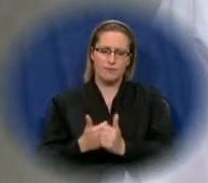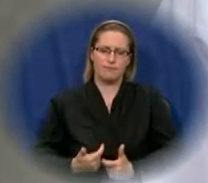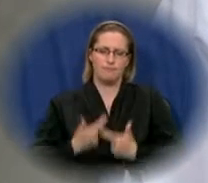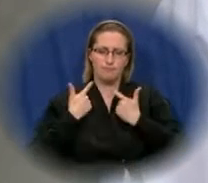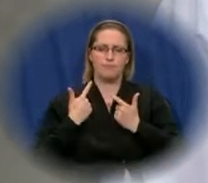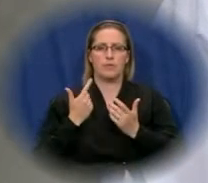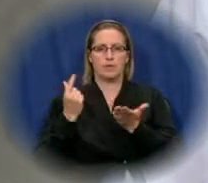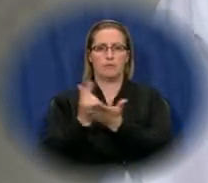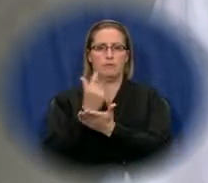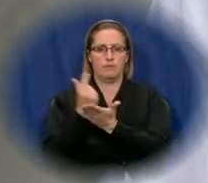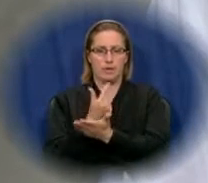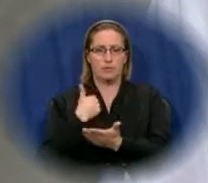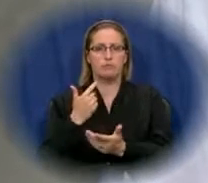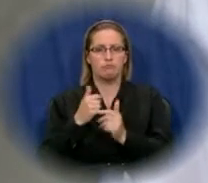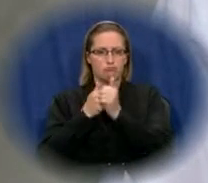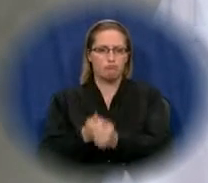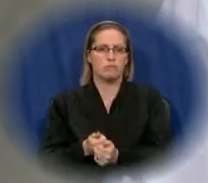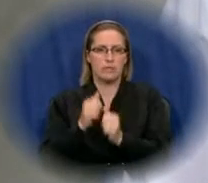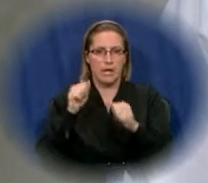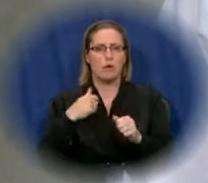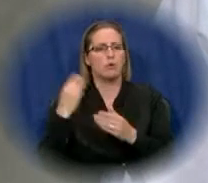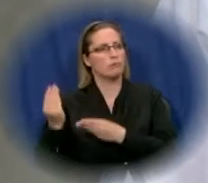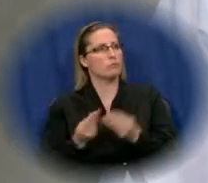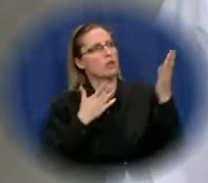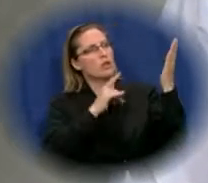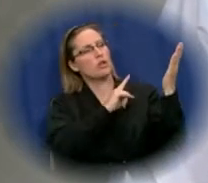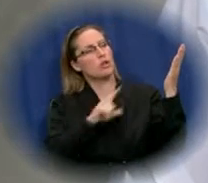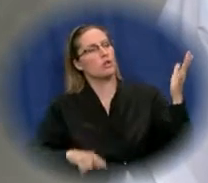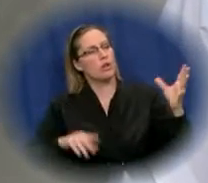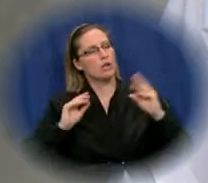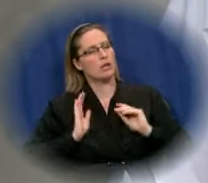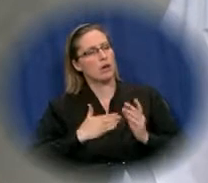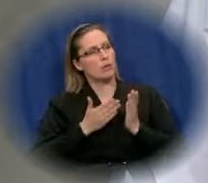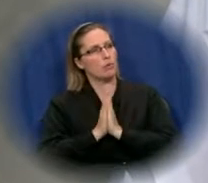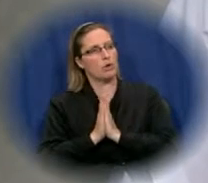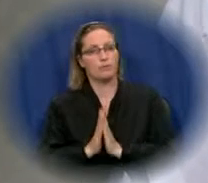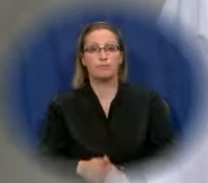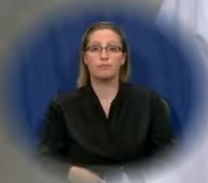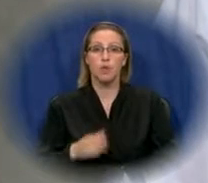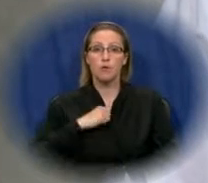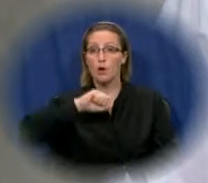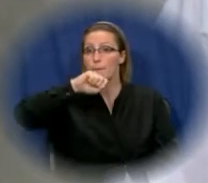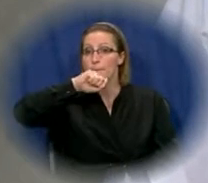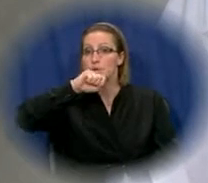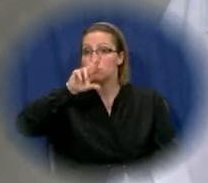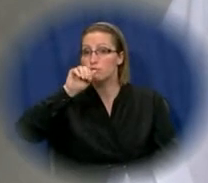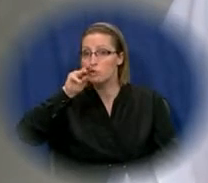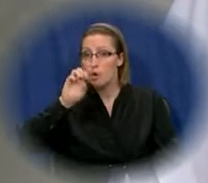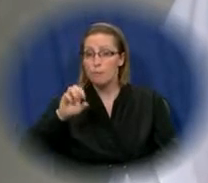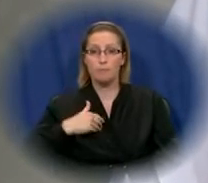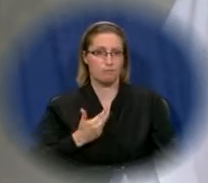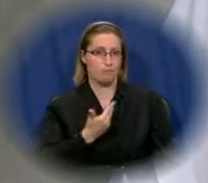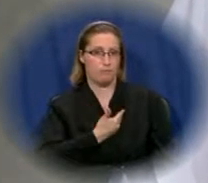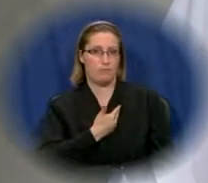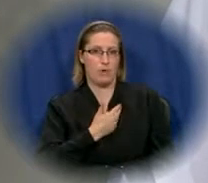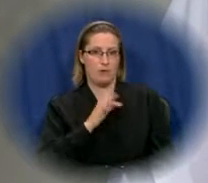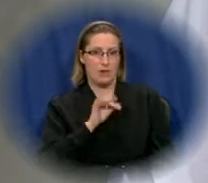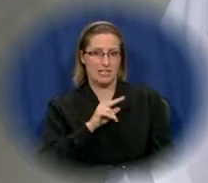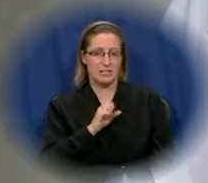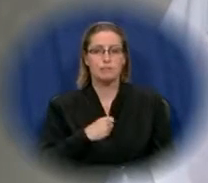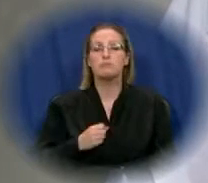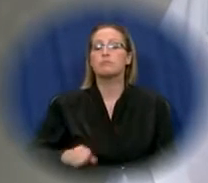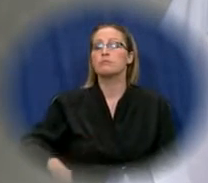gospel, we pray to the Lord. Lord, hear our prayer. For the Bishop of Rome, Pope Francis, for Bishop